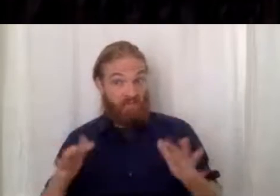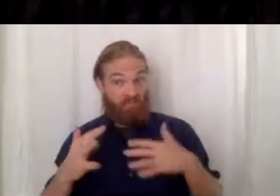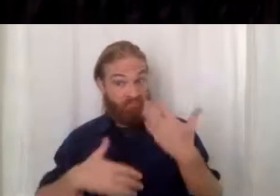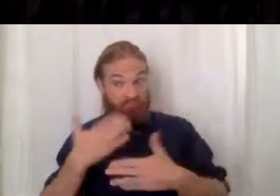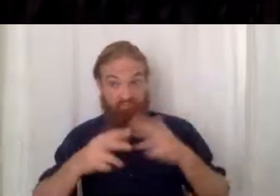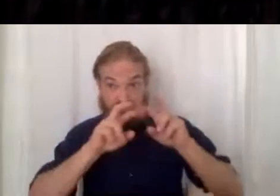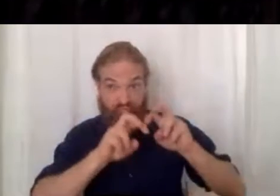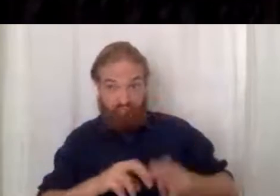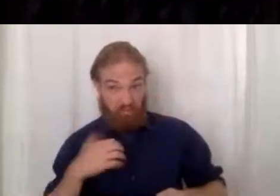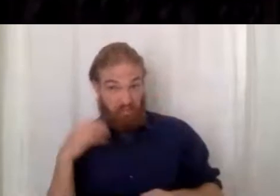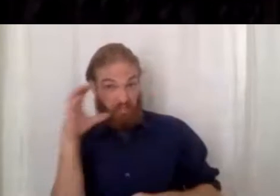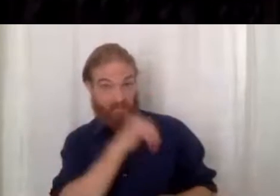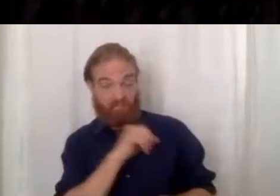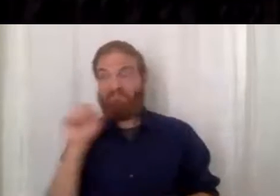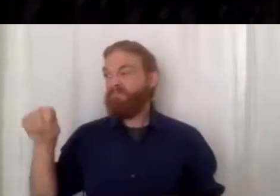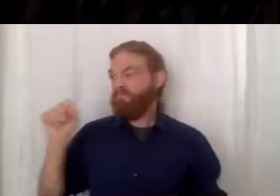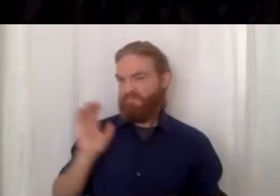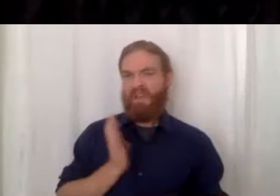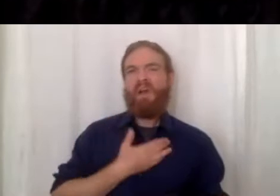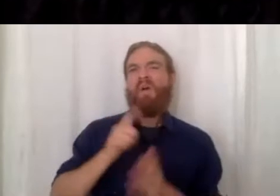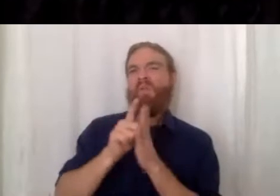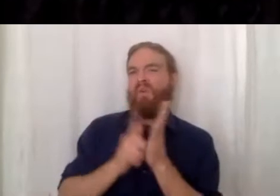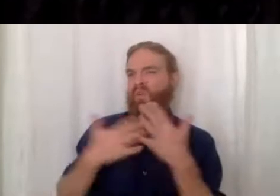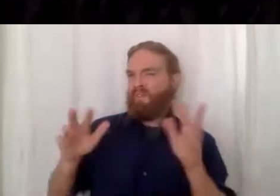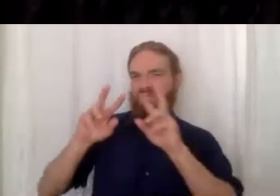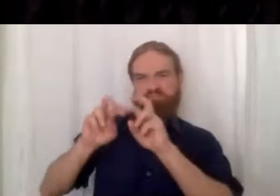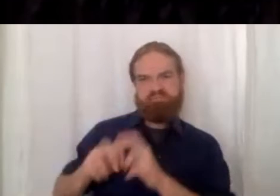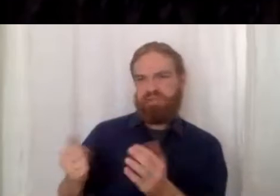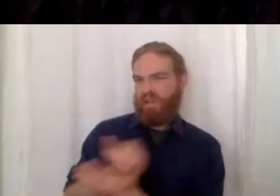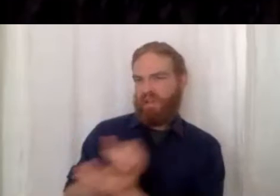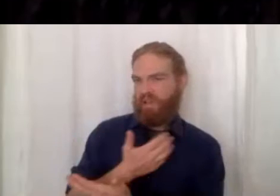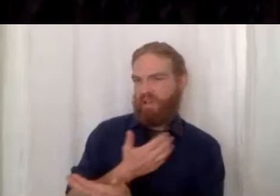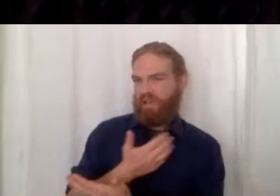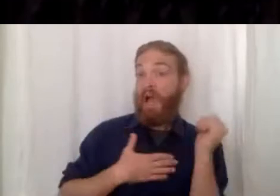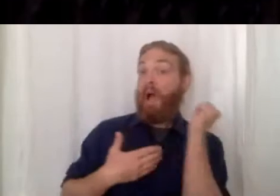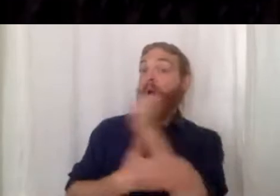but also our support, Mary Ritchie from